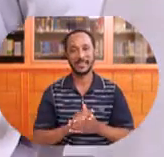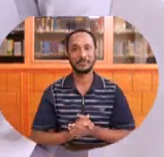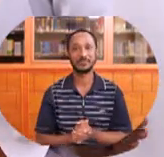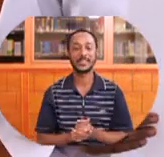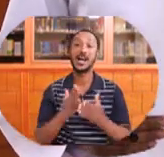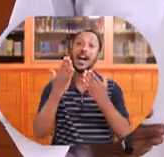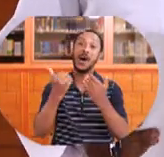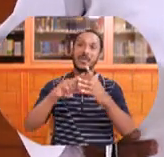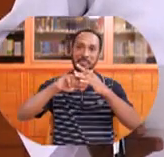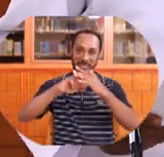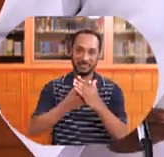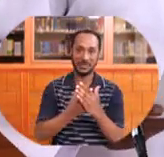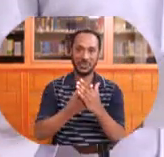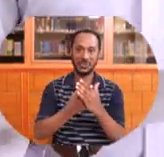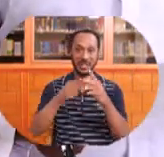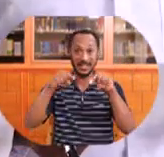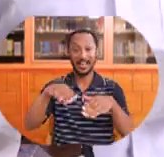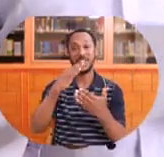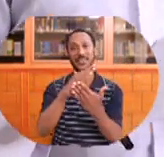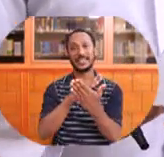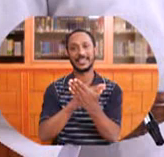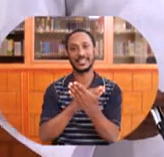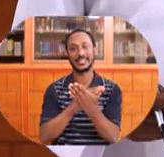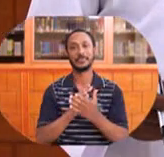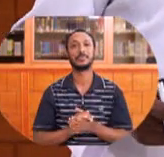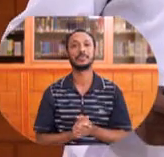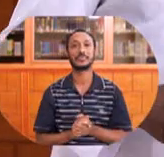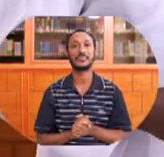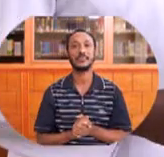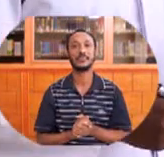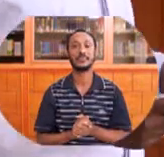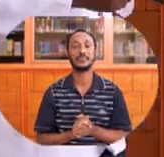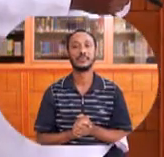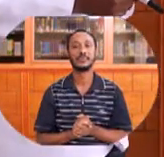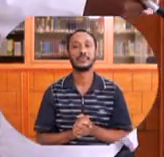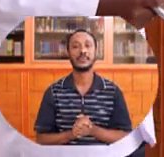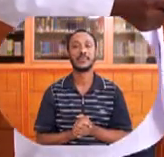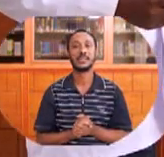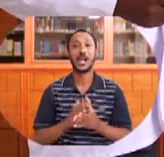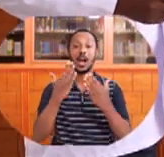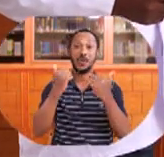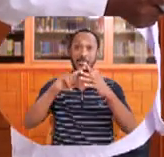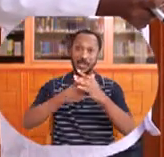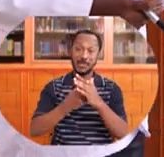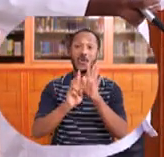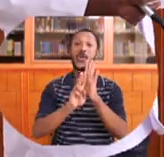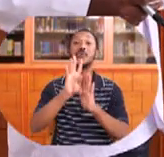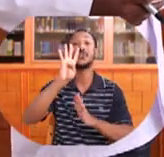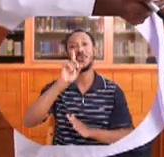to start our lesson, or today's lesson, we are going to start Unit